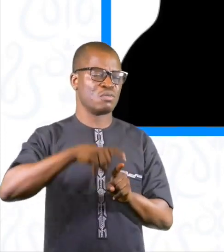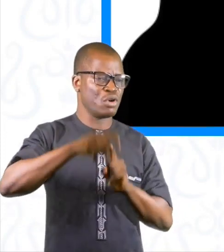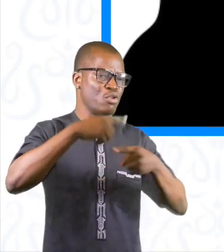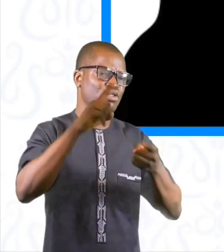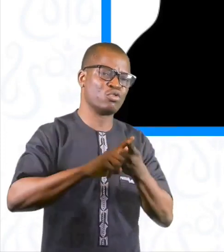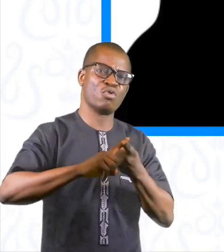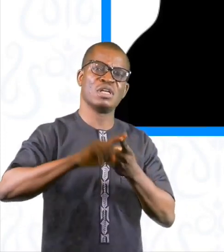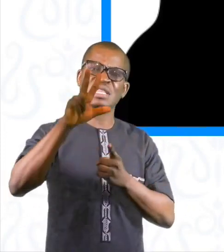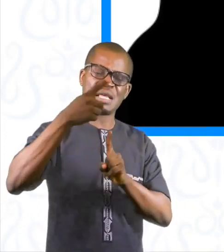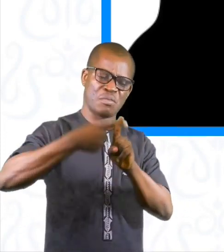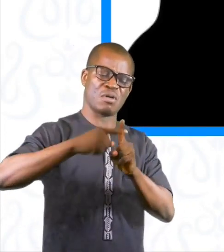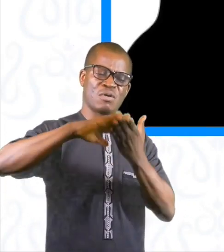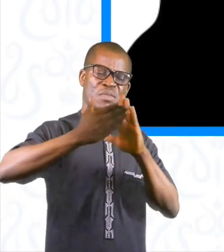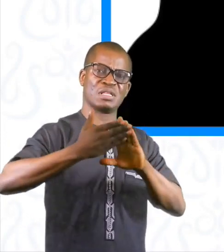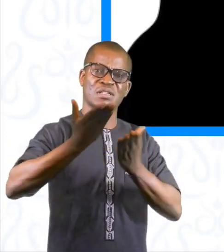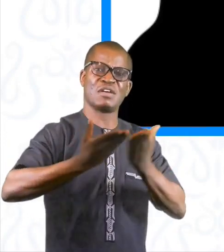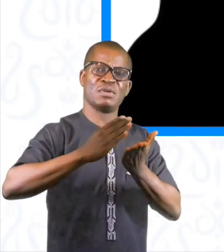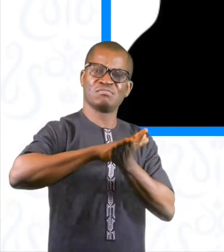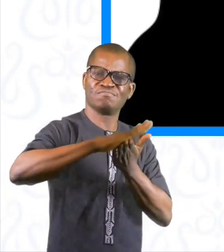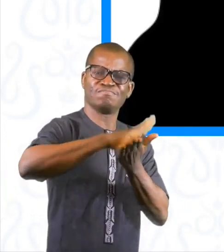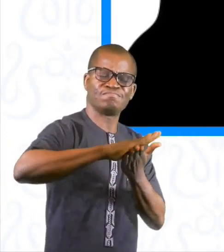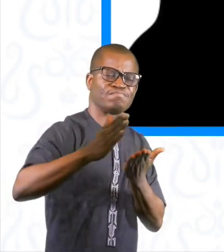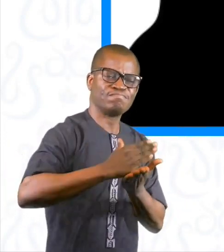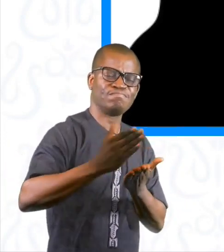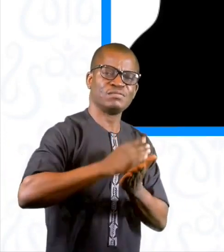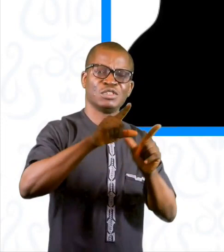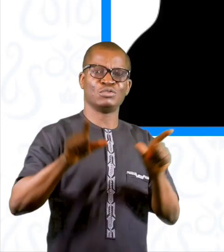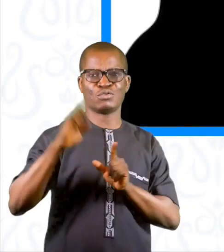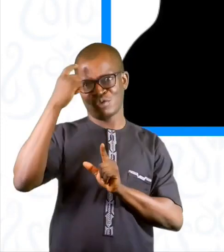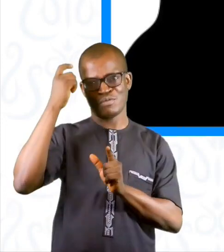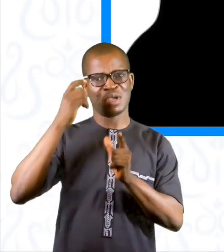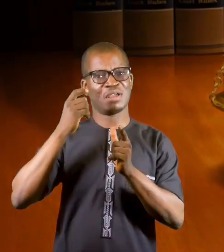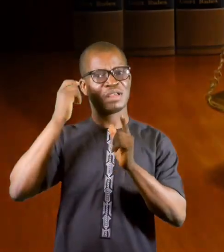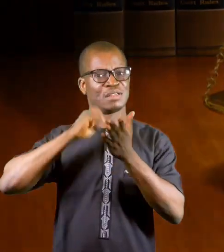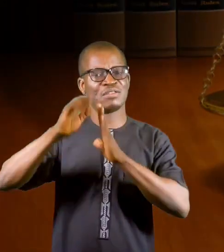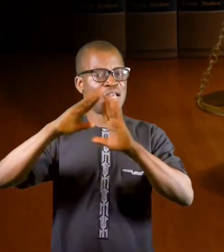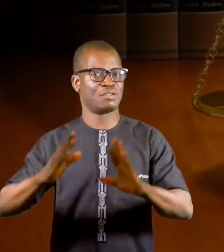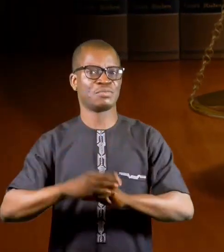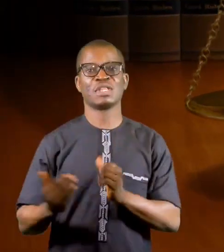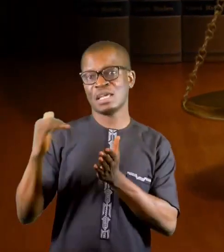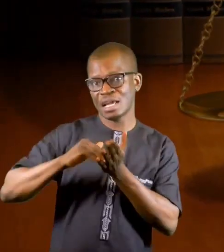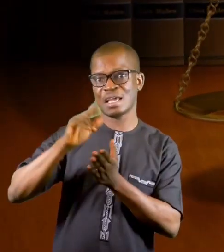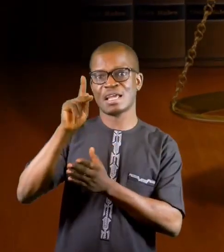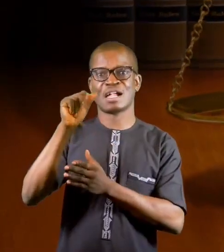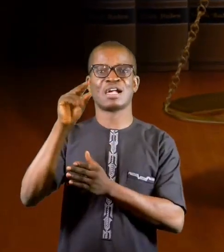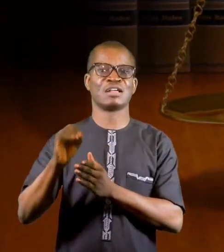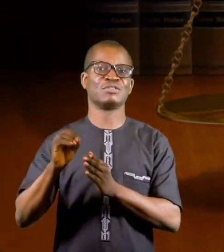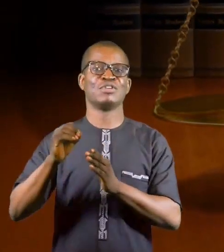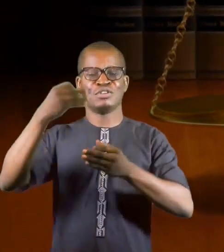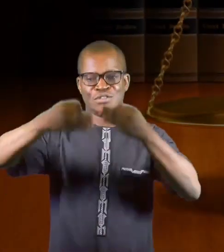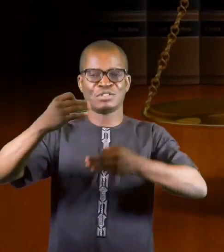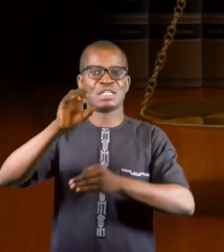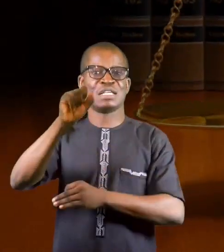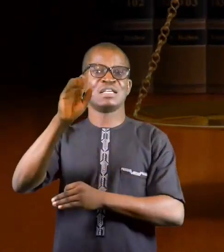also committed to 3 months of community service sweeping his local government secretariat. Also in Kano, Honorable